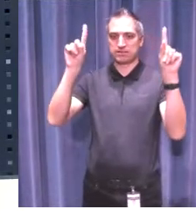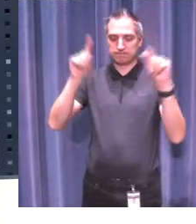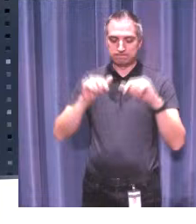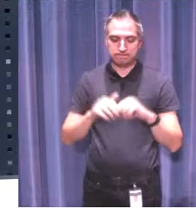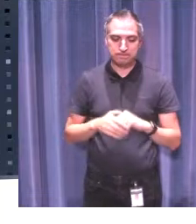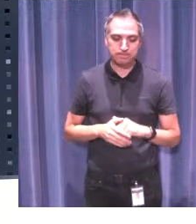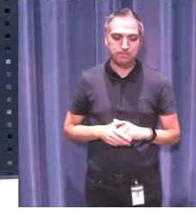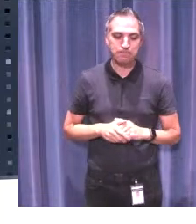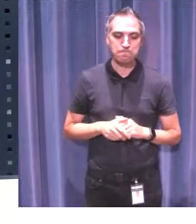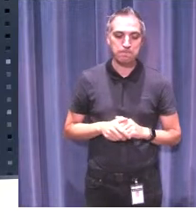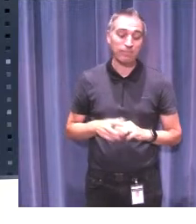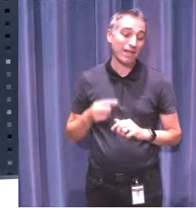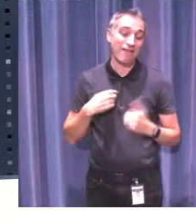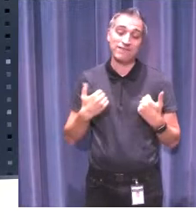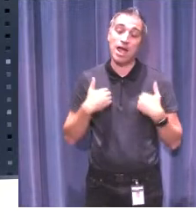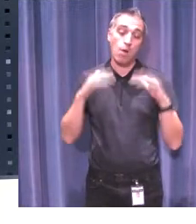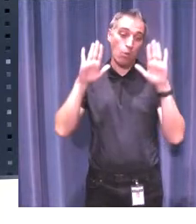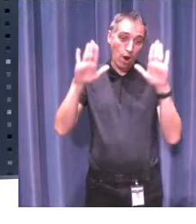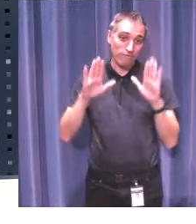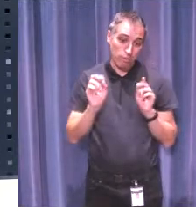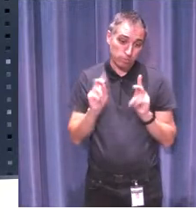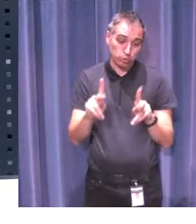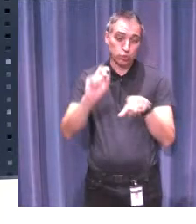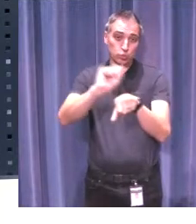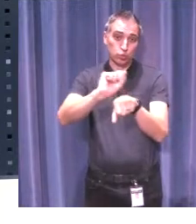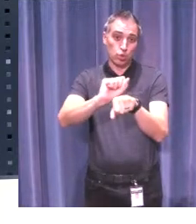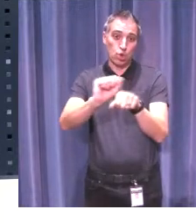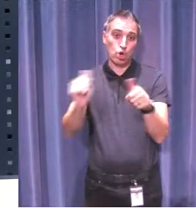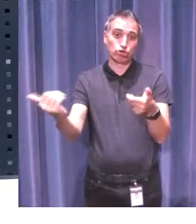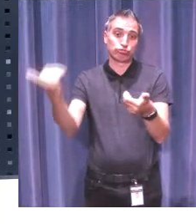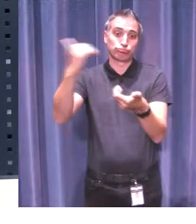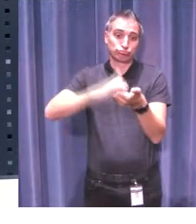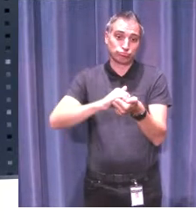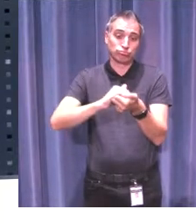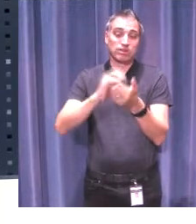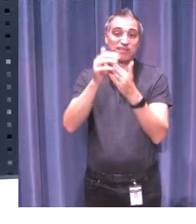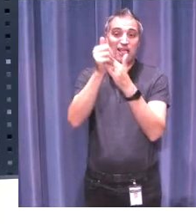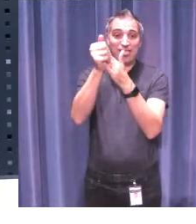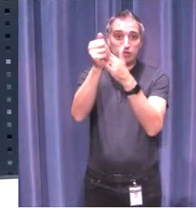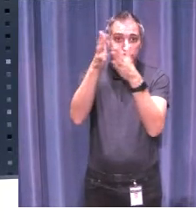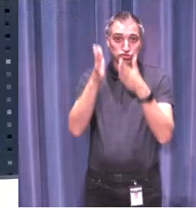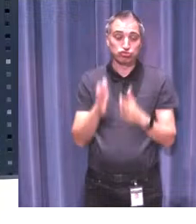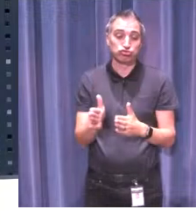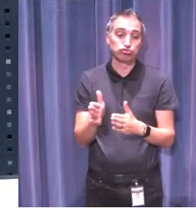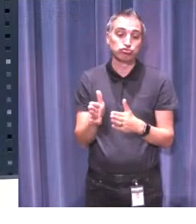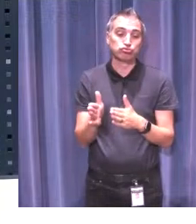had a great opportunity to work with the leaders of